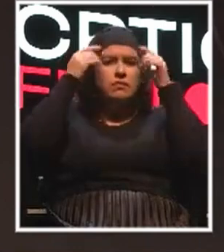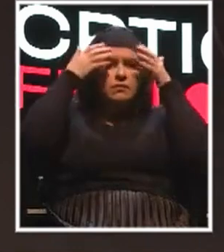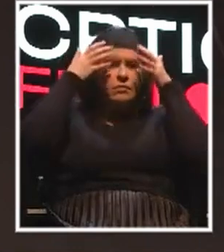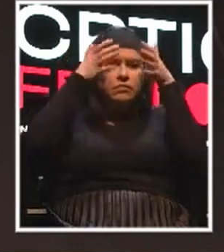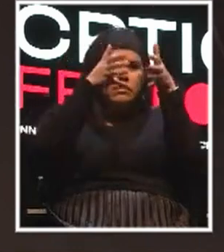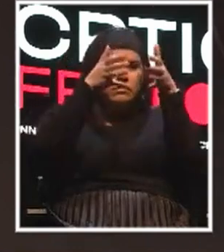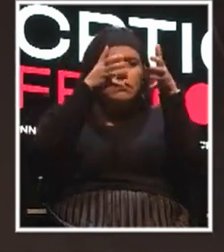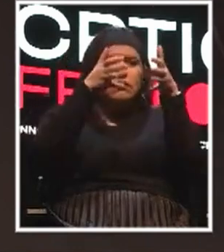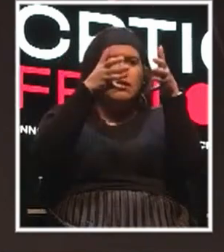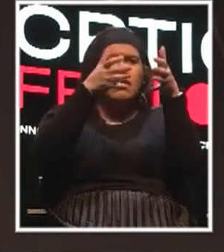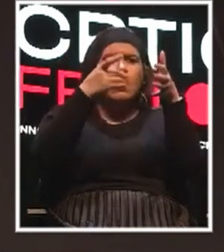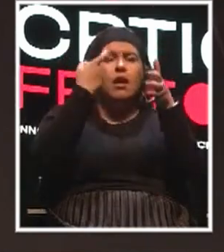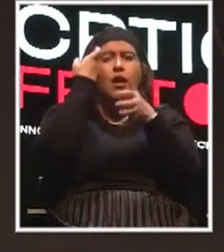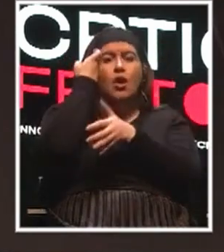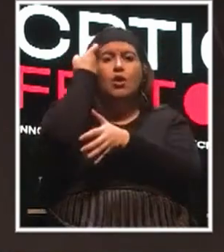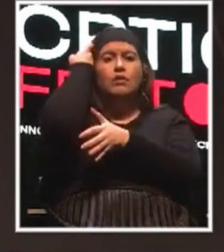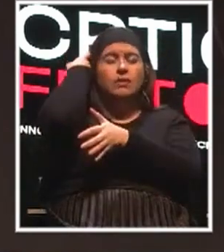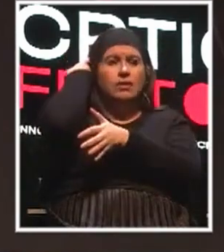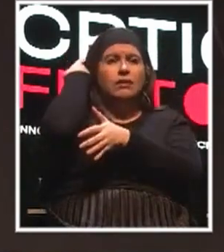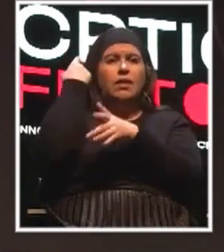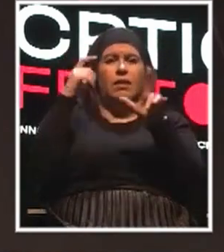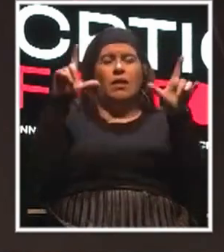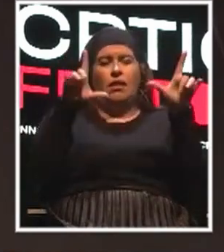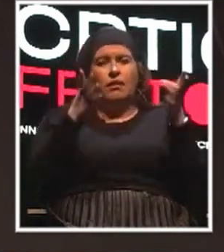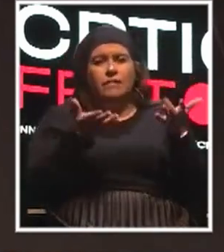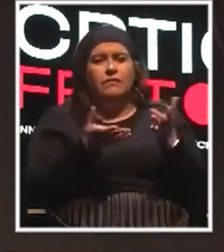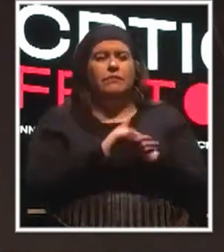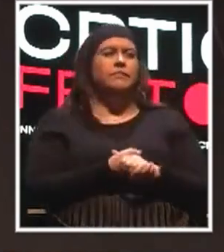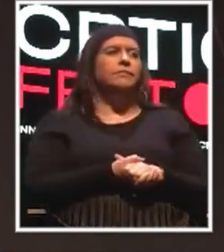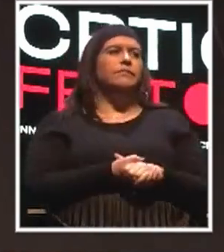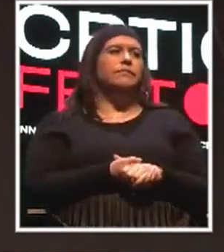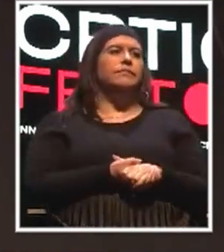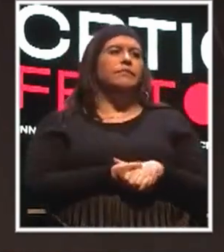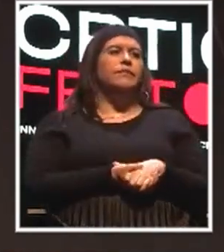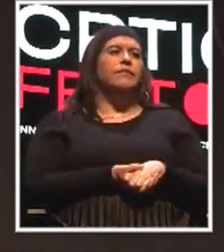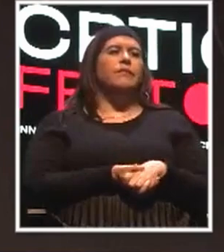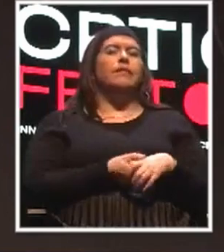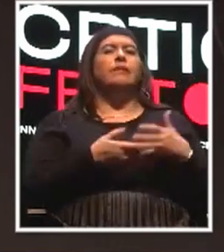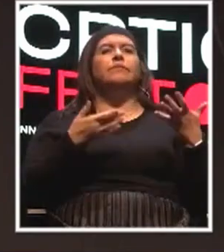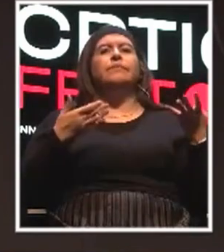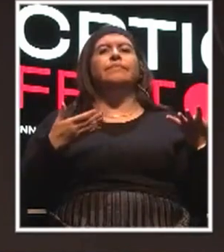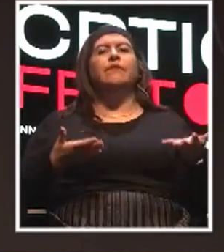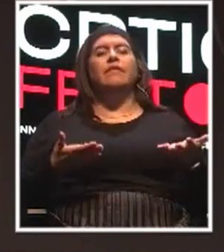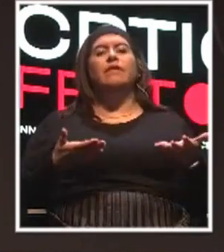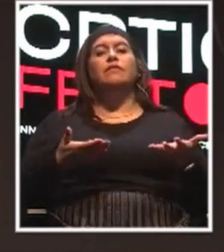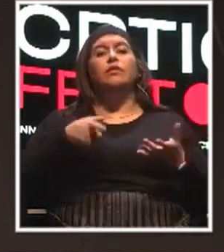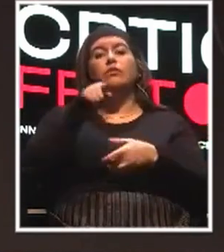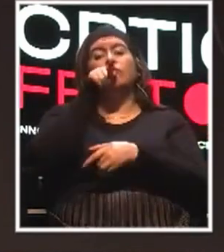How this is a museum piece now. It's also, by the way, if you went to the URL, it's not